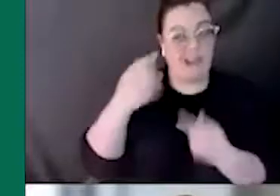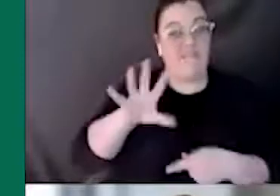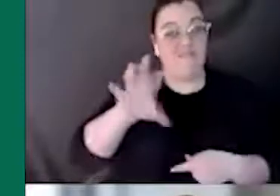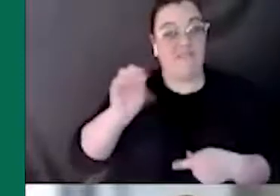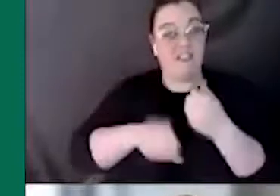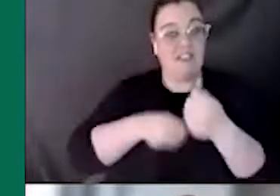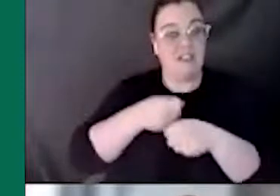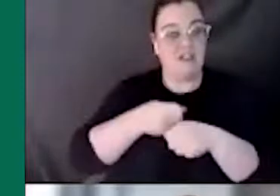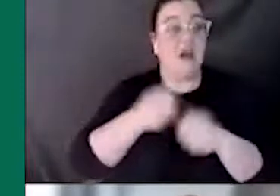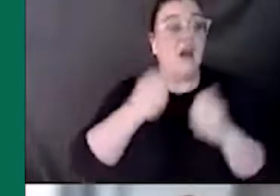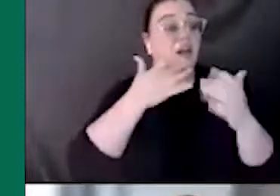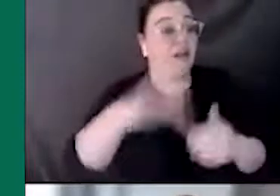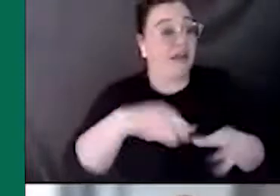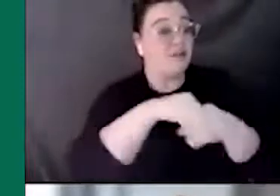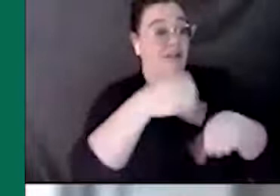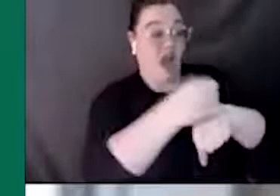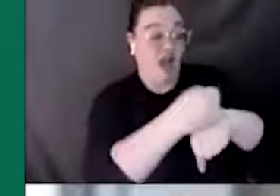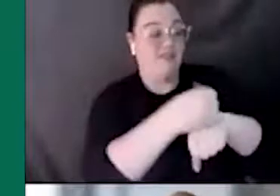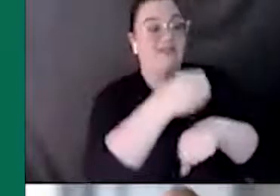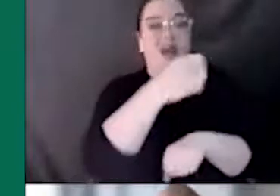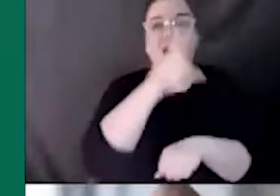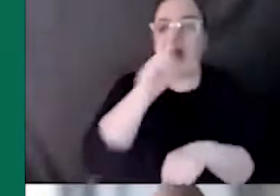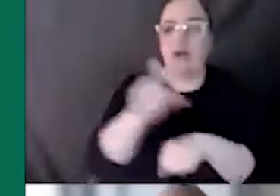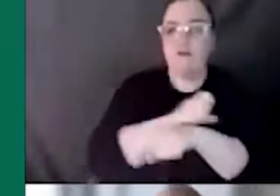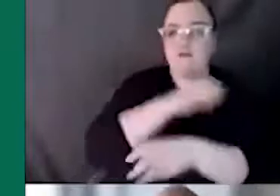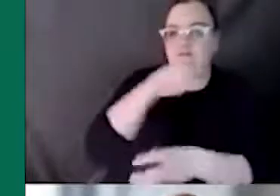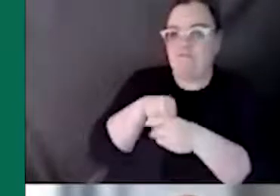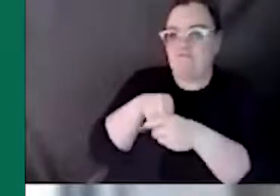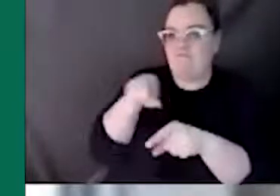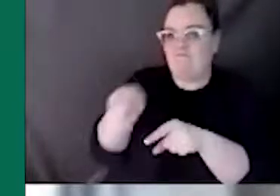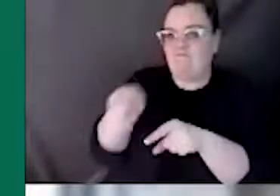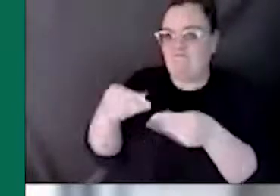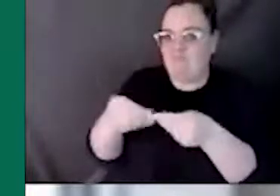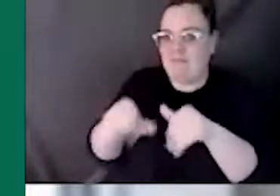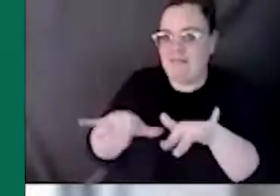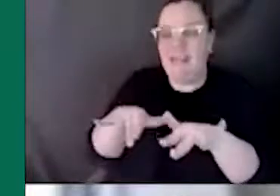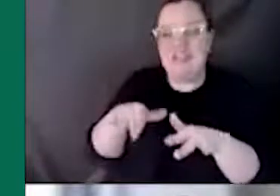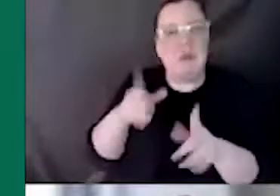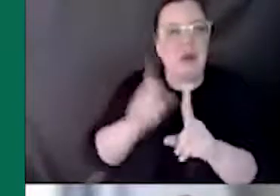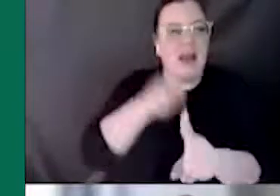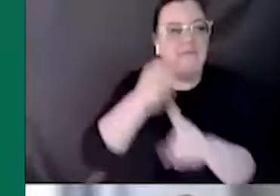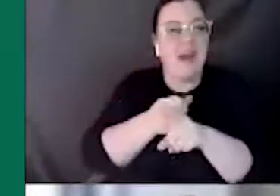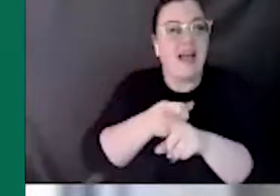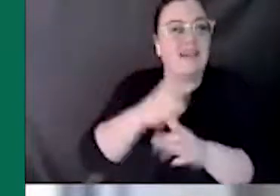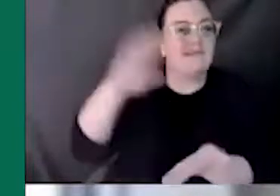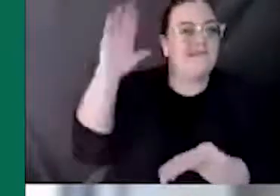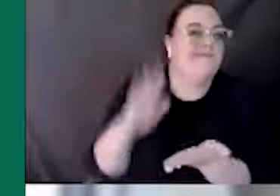the Aleutian Islands. Not the effects were fairly minimal, not huge population exposure.